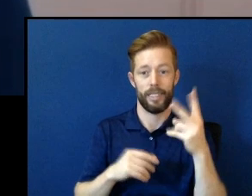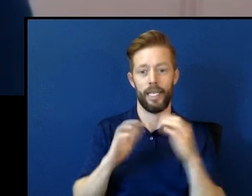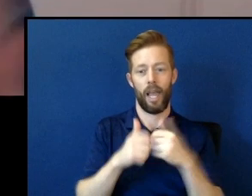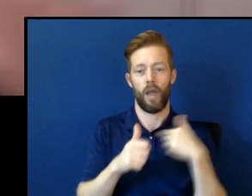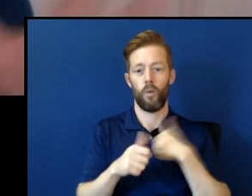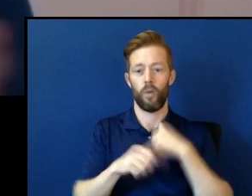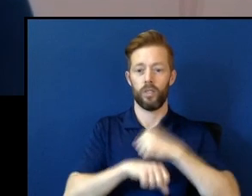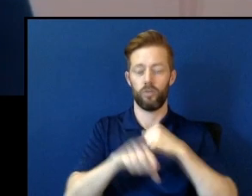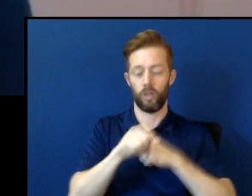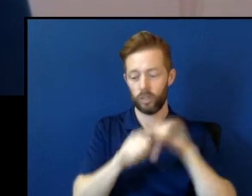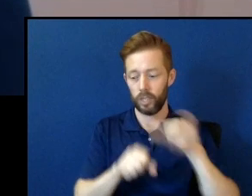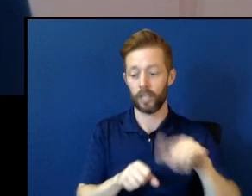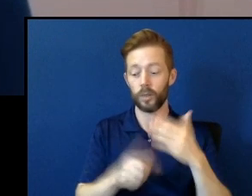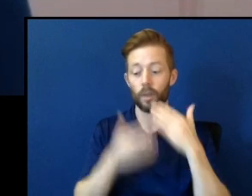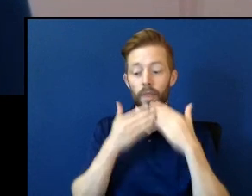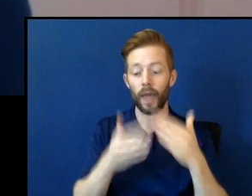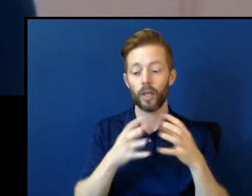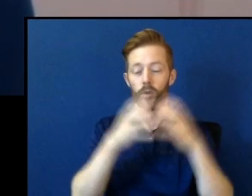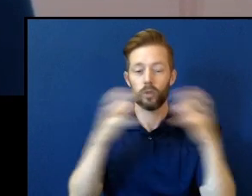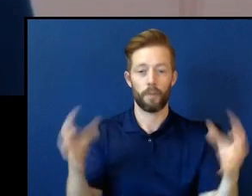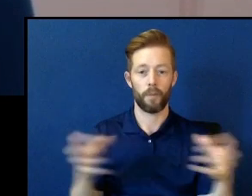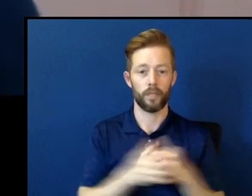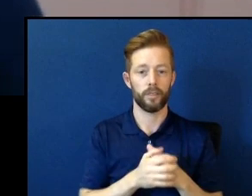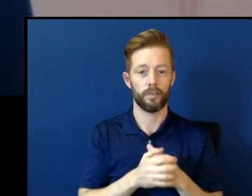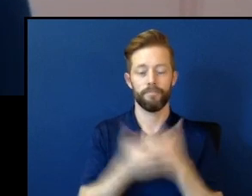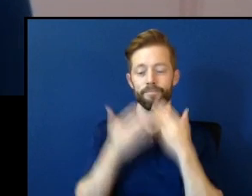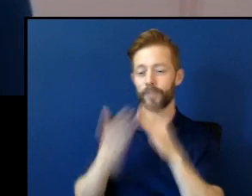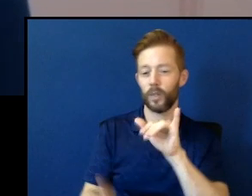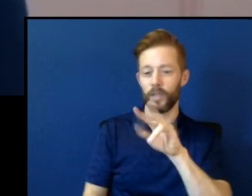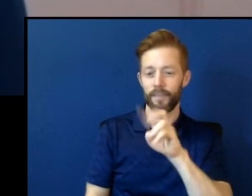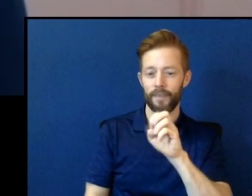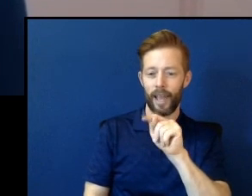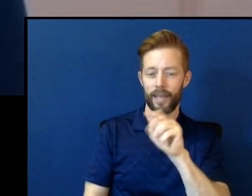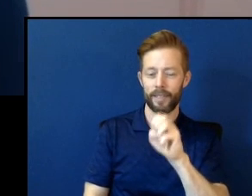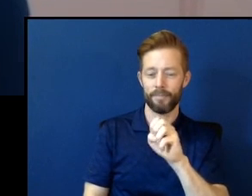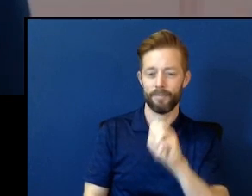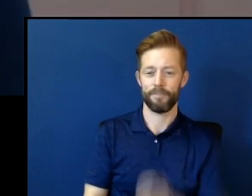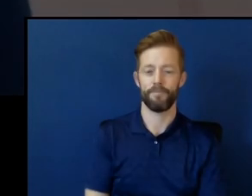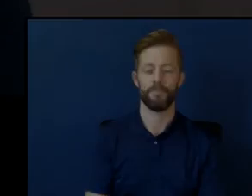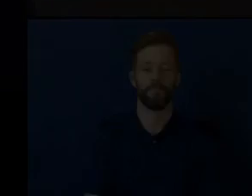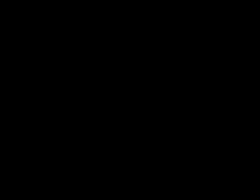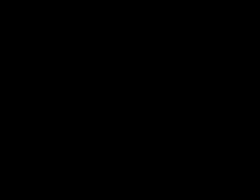information and see how we structured that as well. So thank you so much. Thank you so much, Yvette.